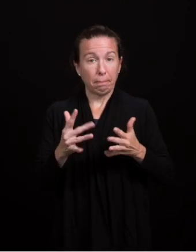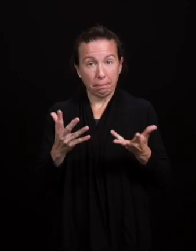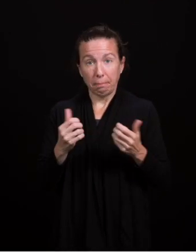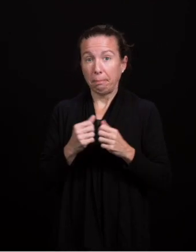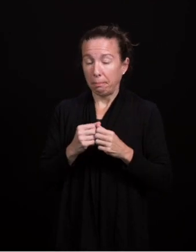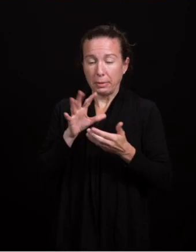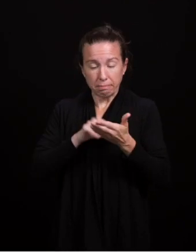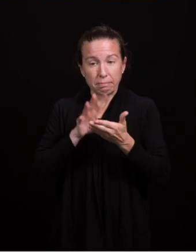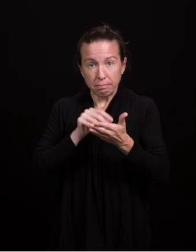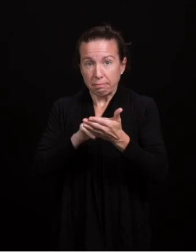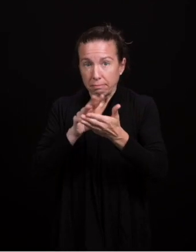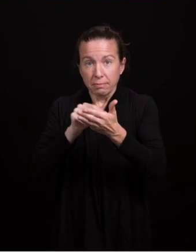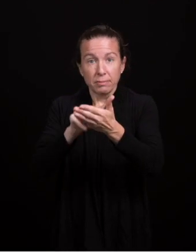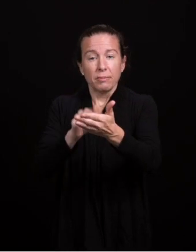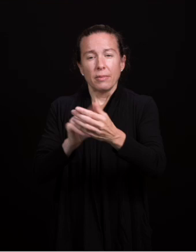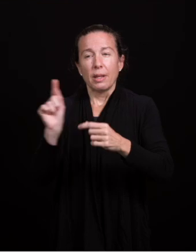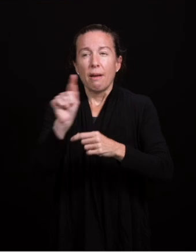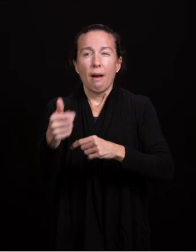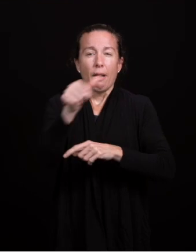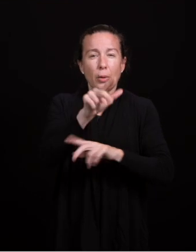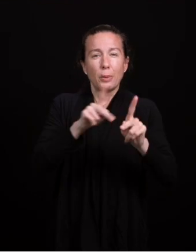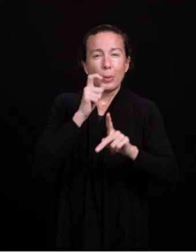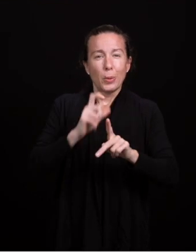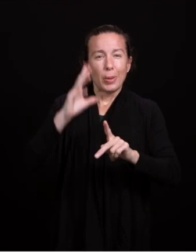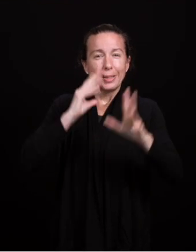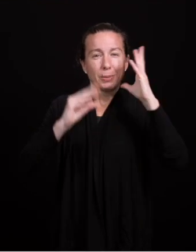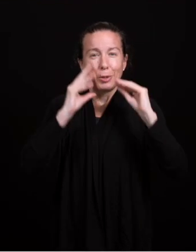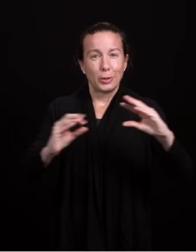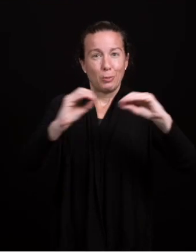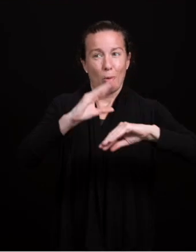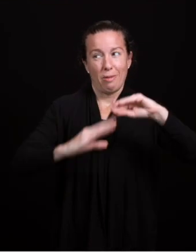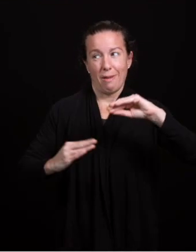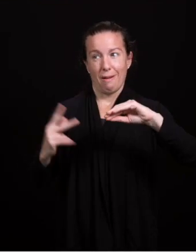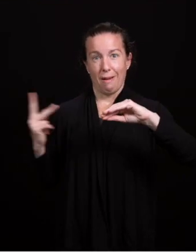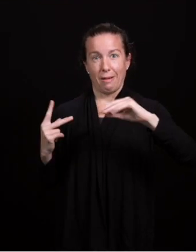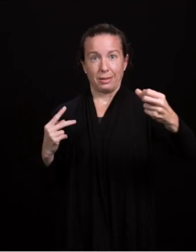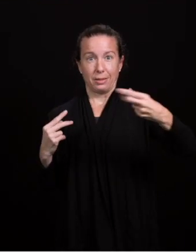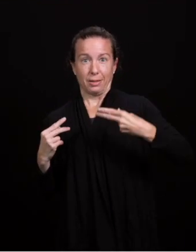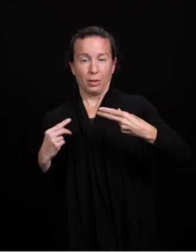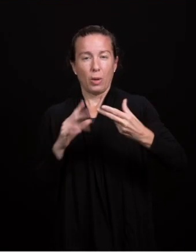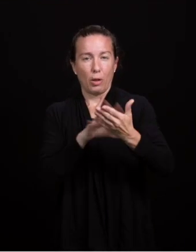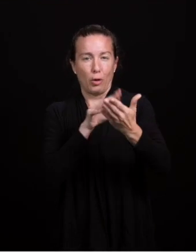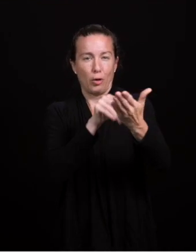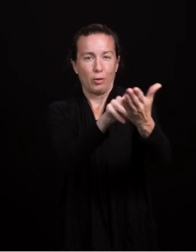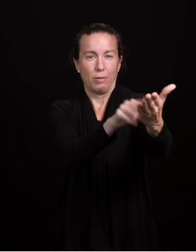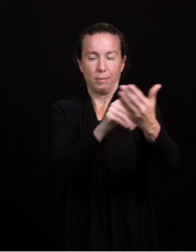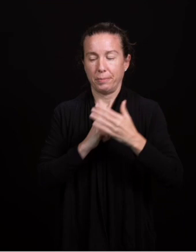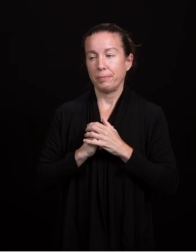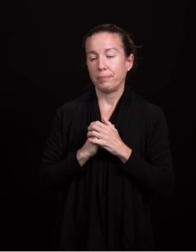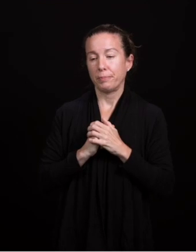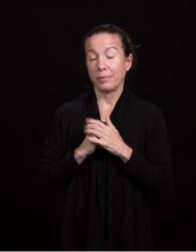on others that had more experience than us, and we tried